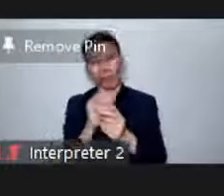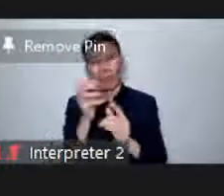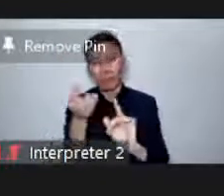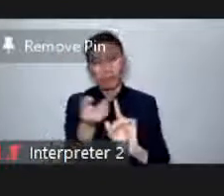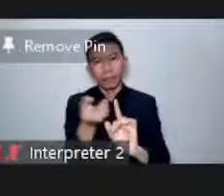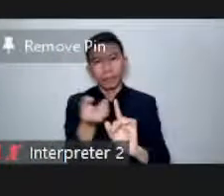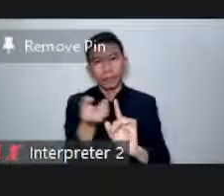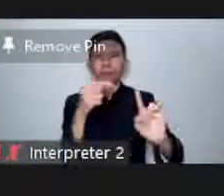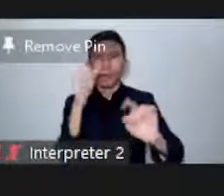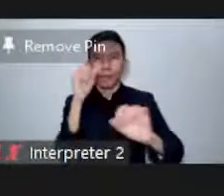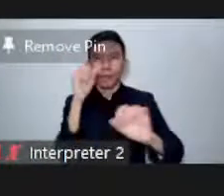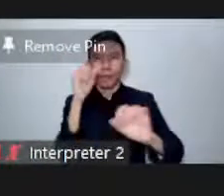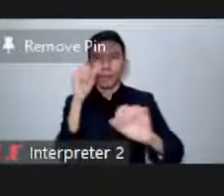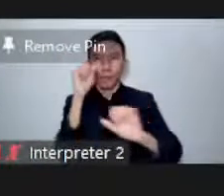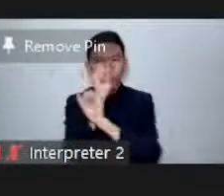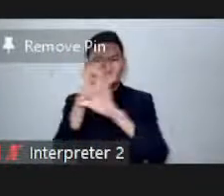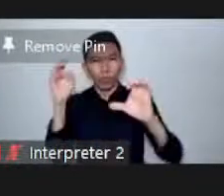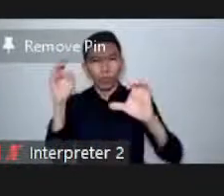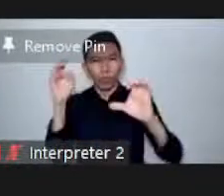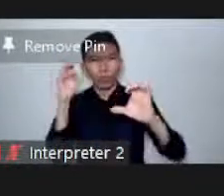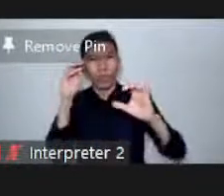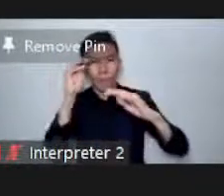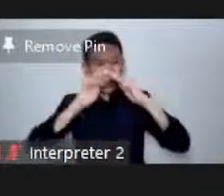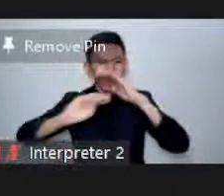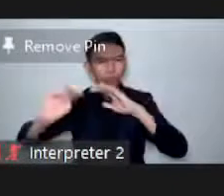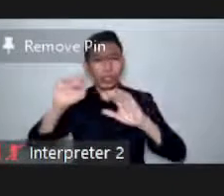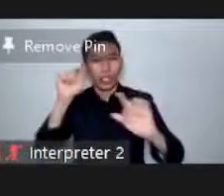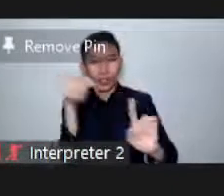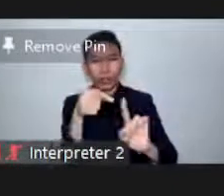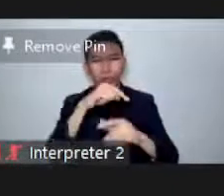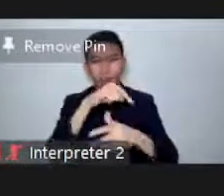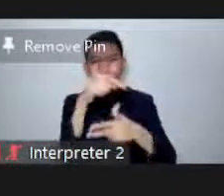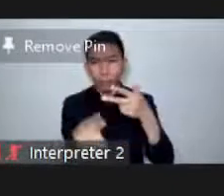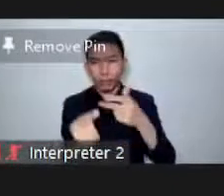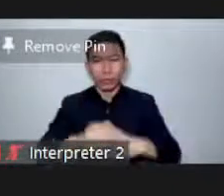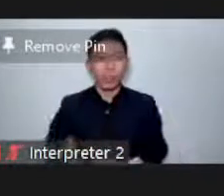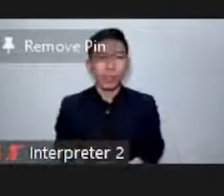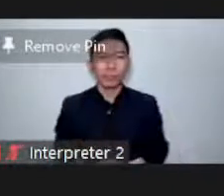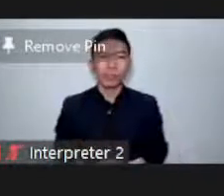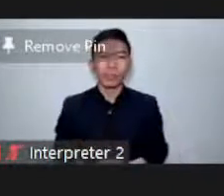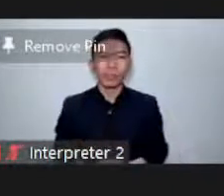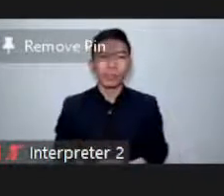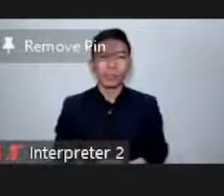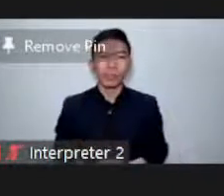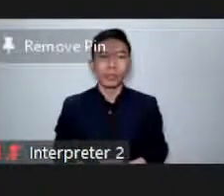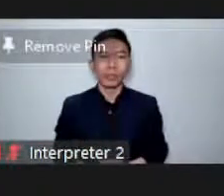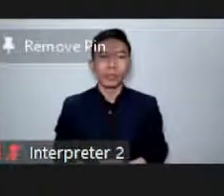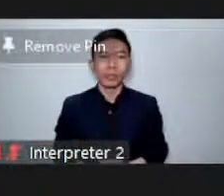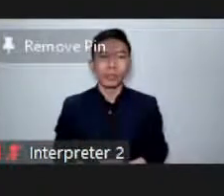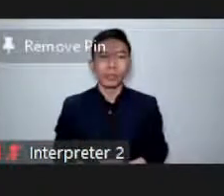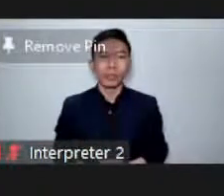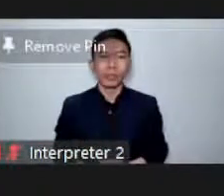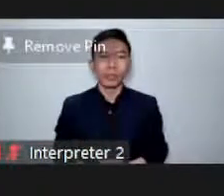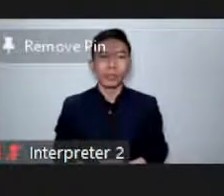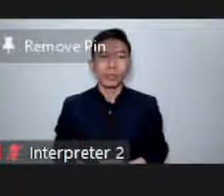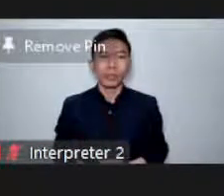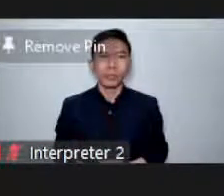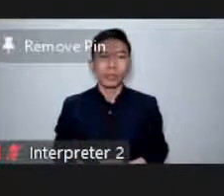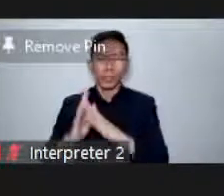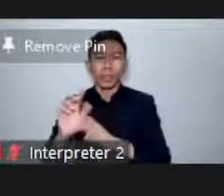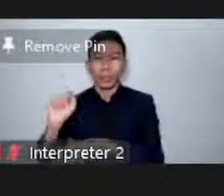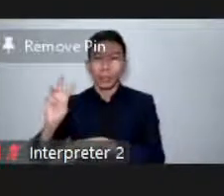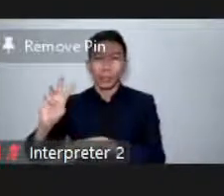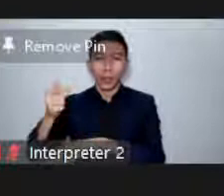and goal. At this time, we already created the following technical working groups to assist the Council in